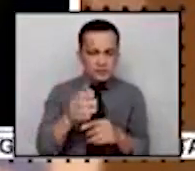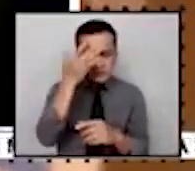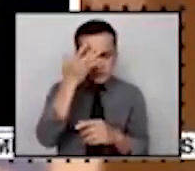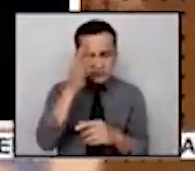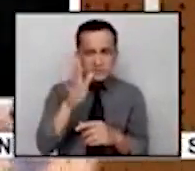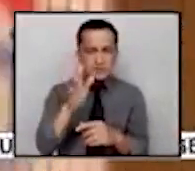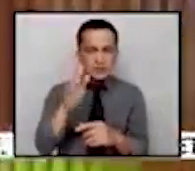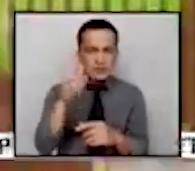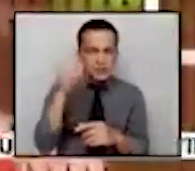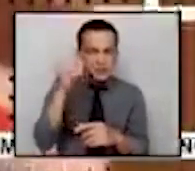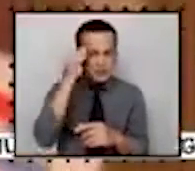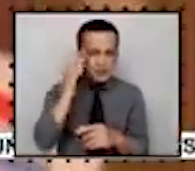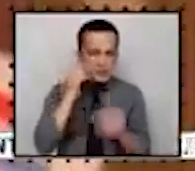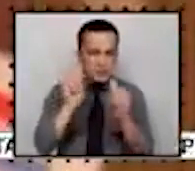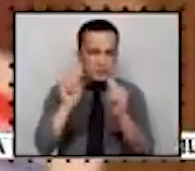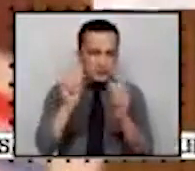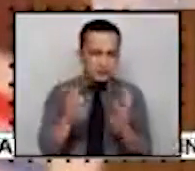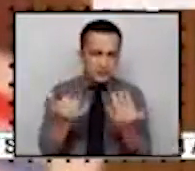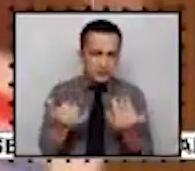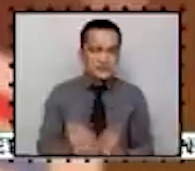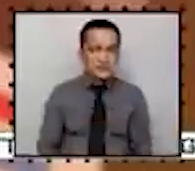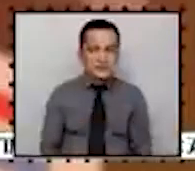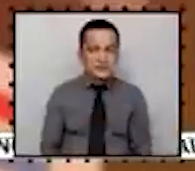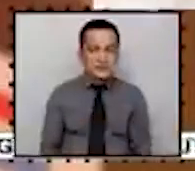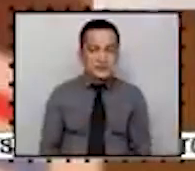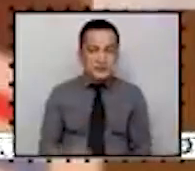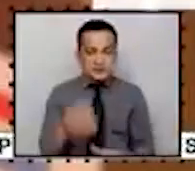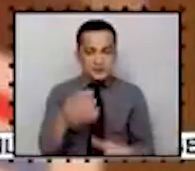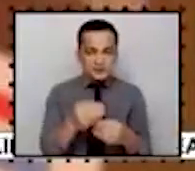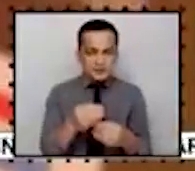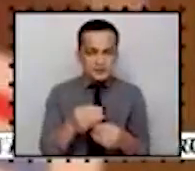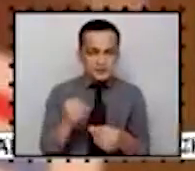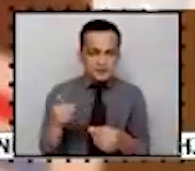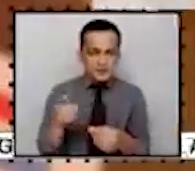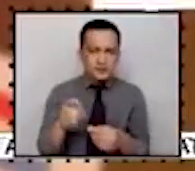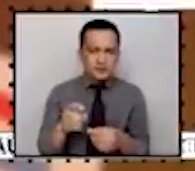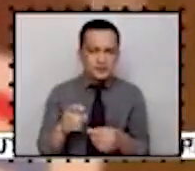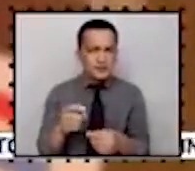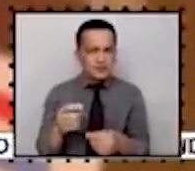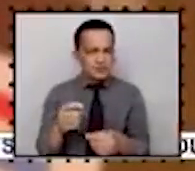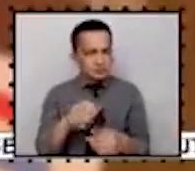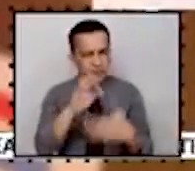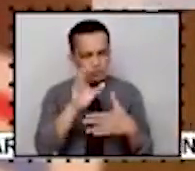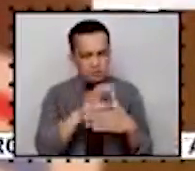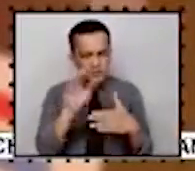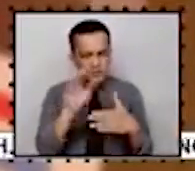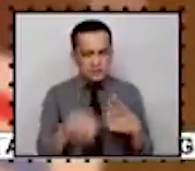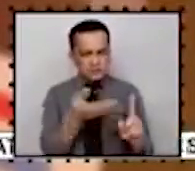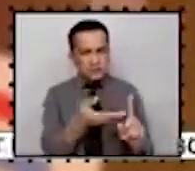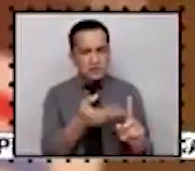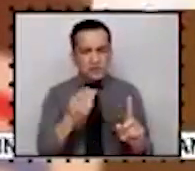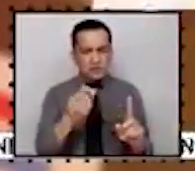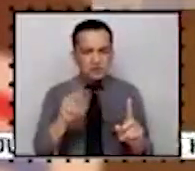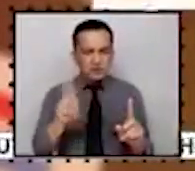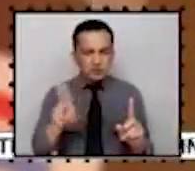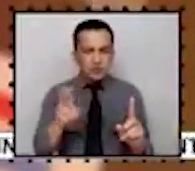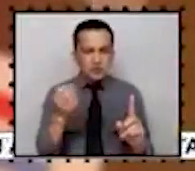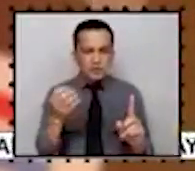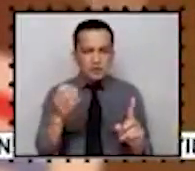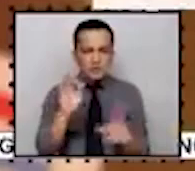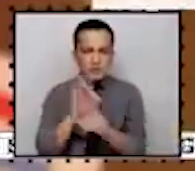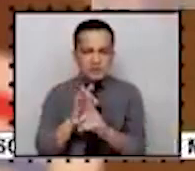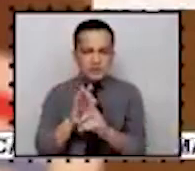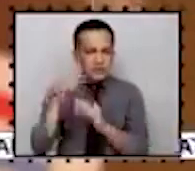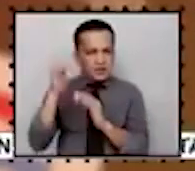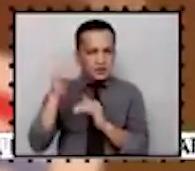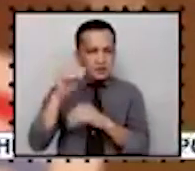this generation. Aside sa pagiging total package ni IU, maraming fans ang muling napasana all nang i-announce